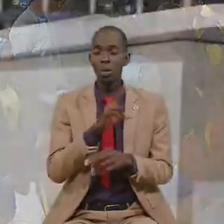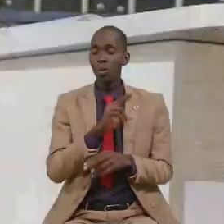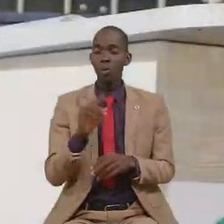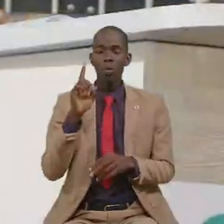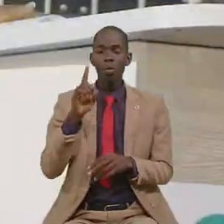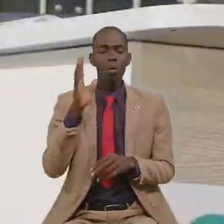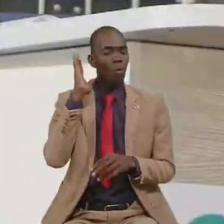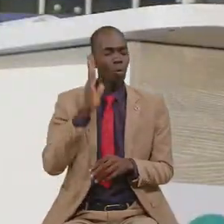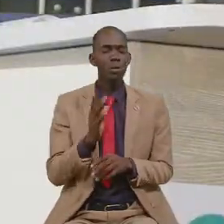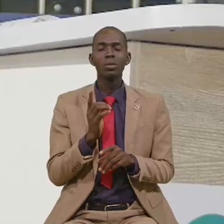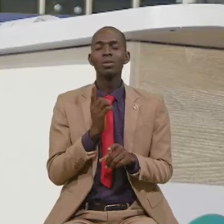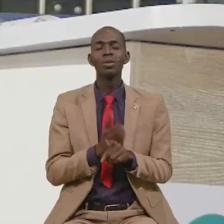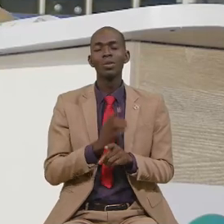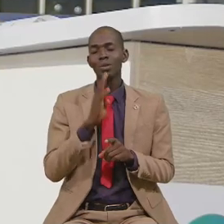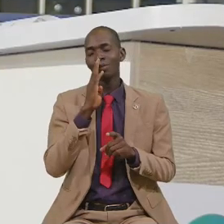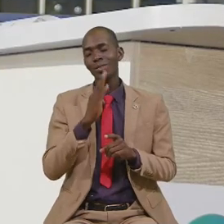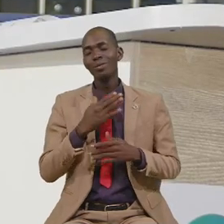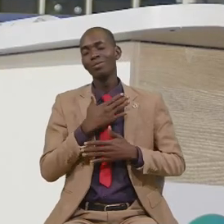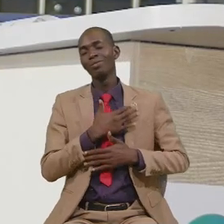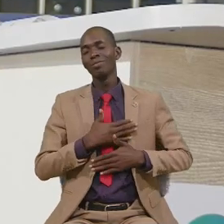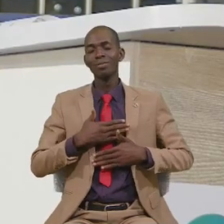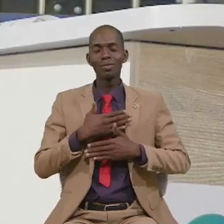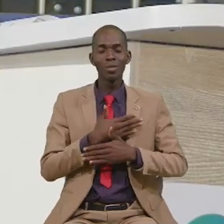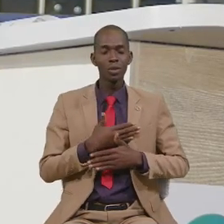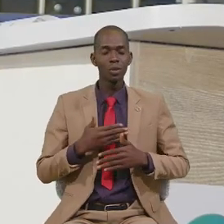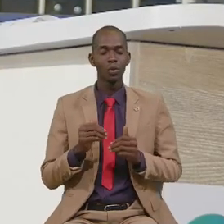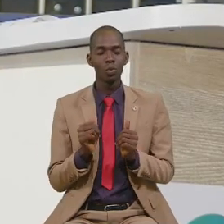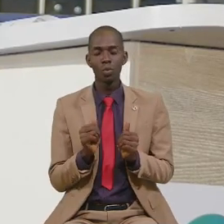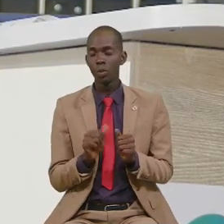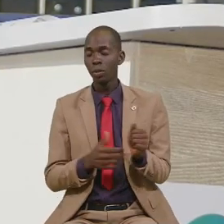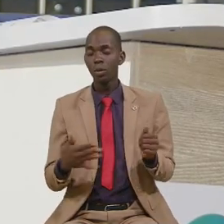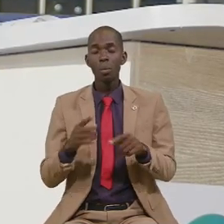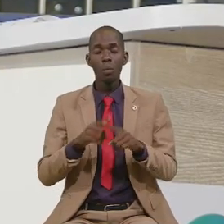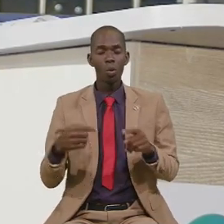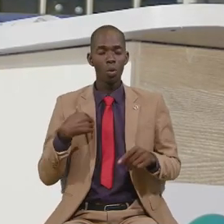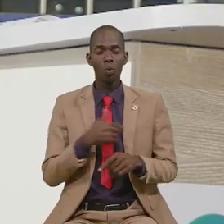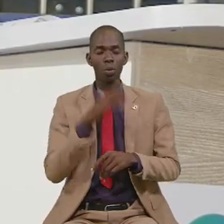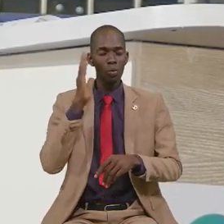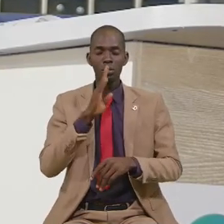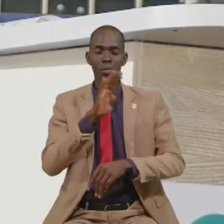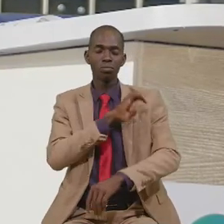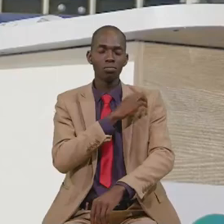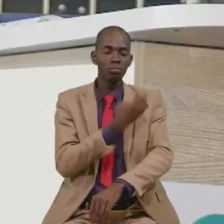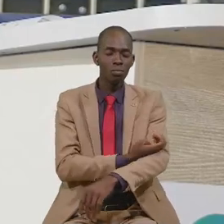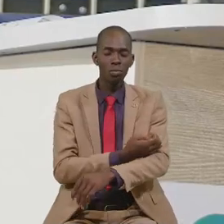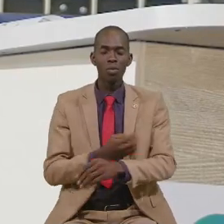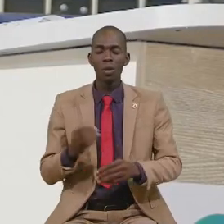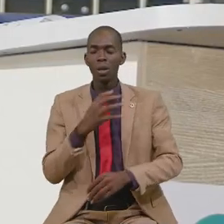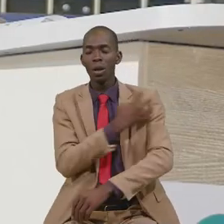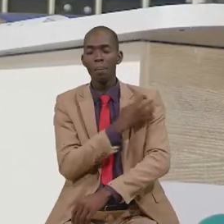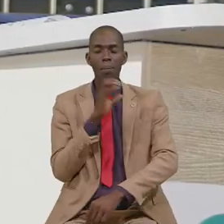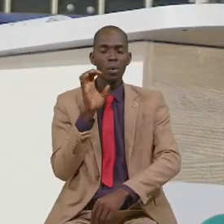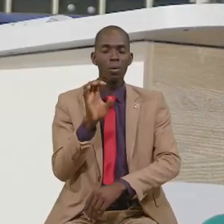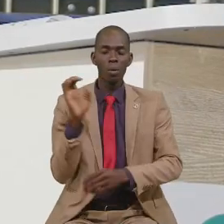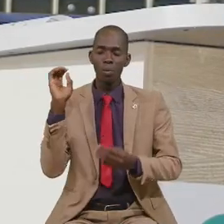be entertained. We will be energized, empowered, more anointed